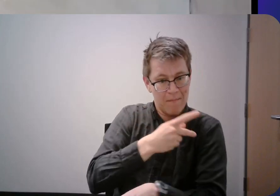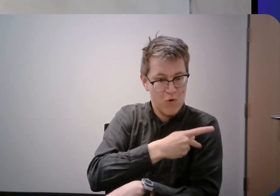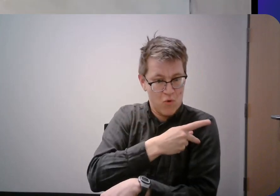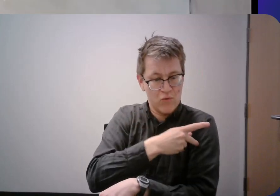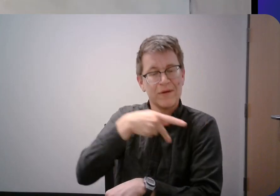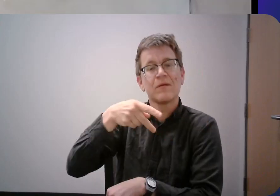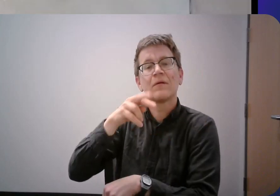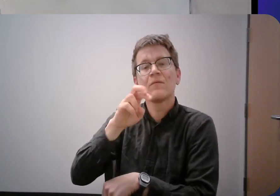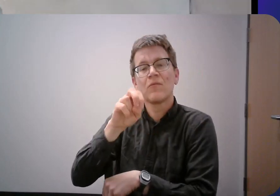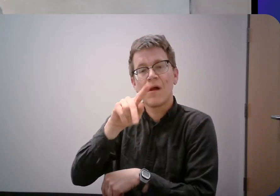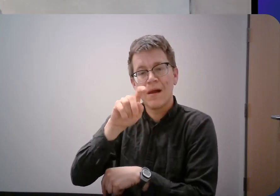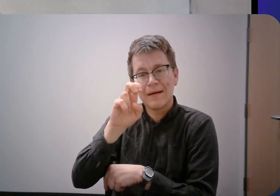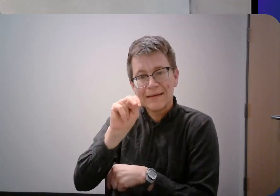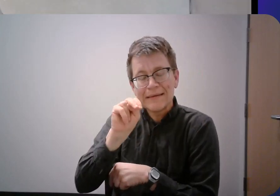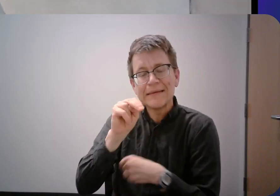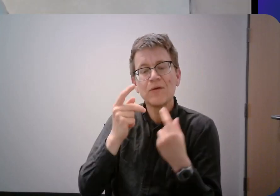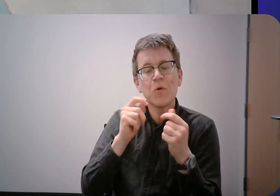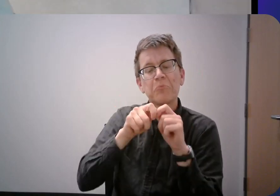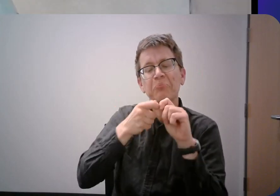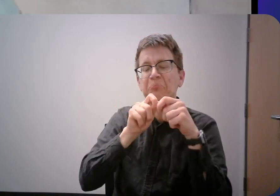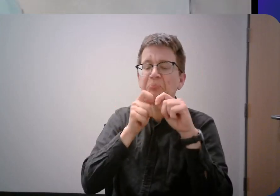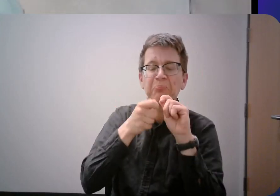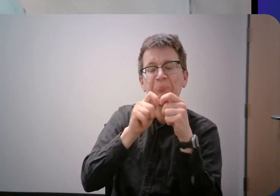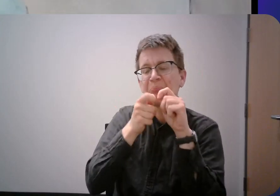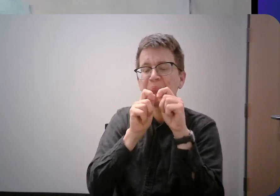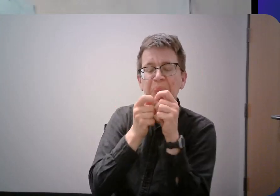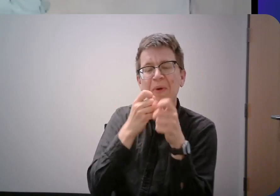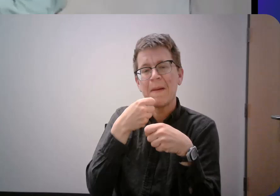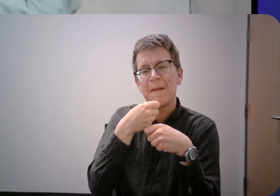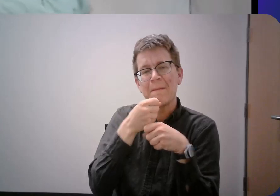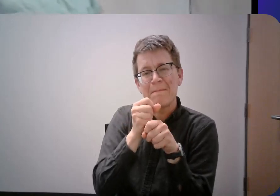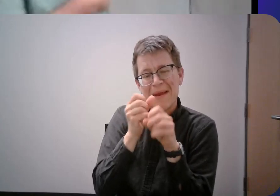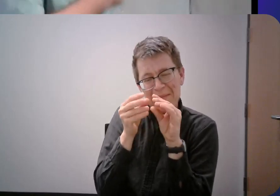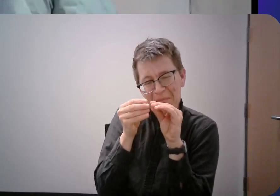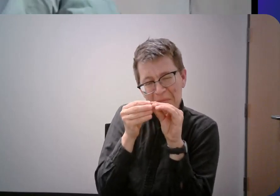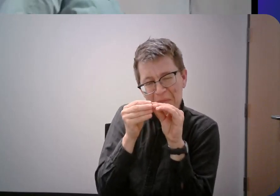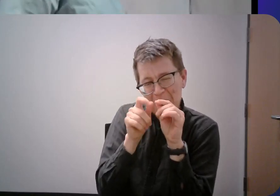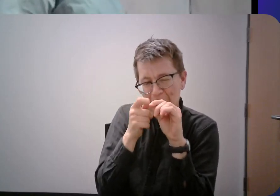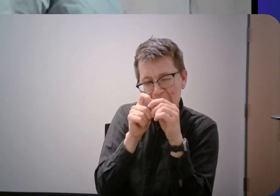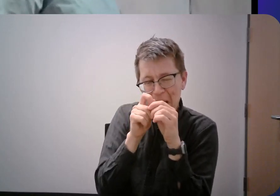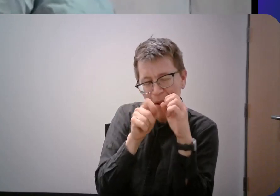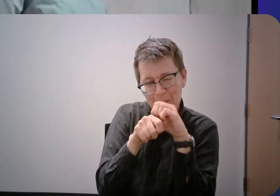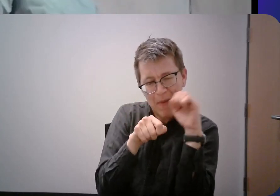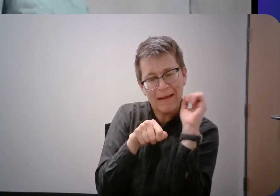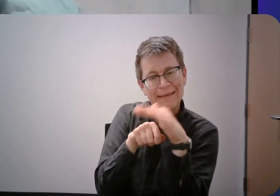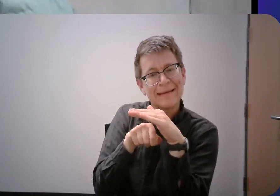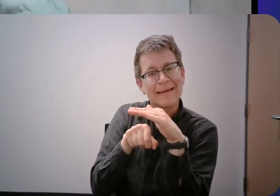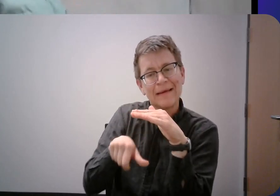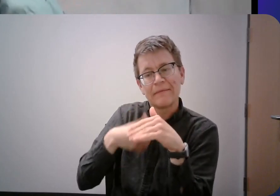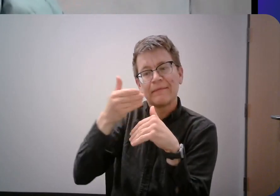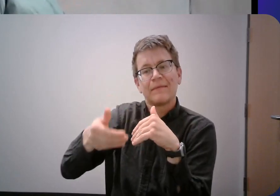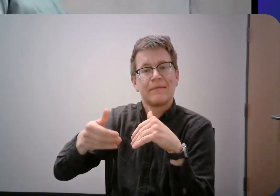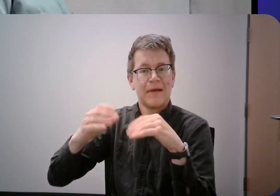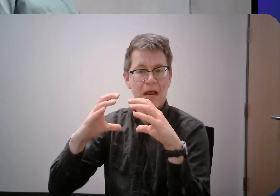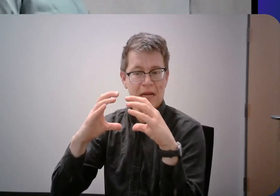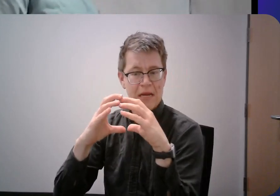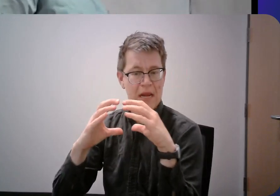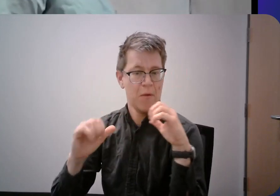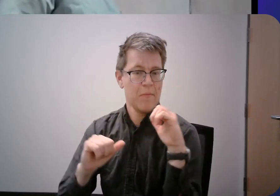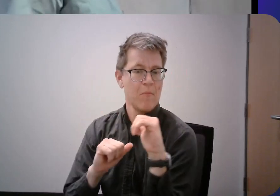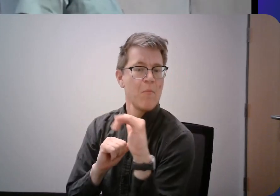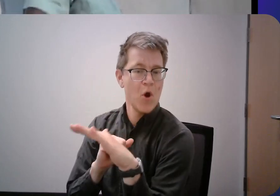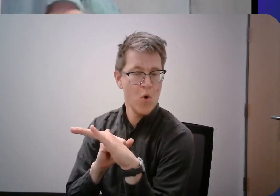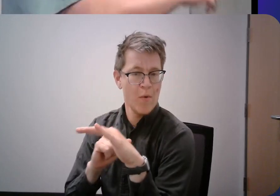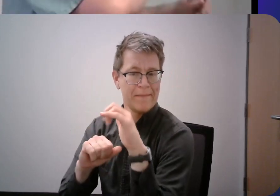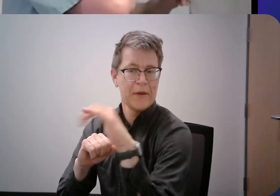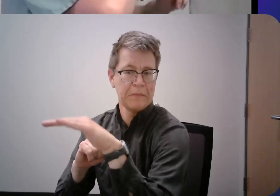Okay, how you can put a message into an empty bottle of rum, throw it in the ocean, and then somebody finds it and say, hey, there's a big treasure on such and such an